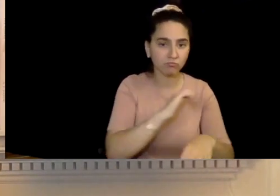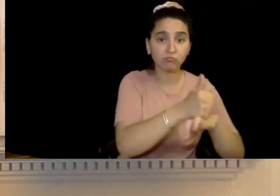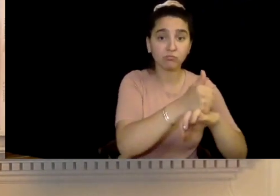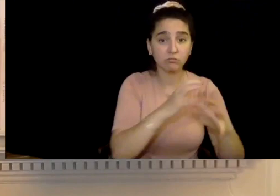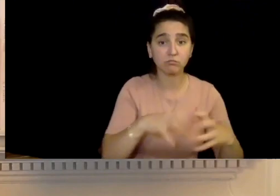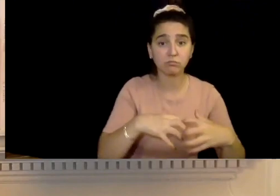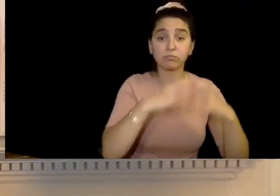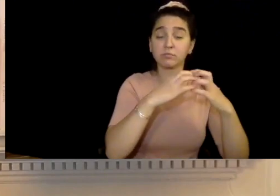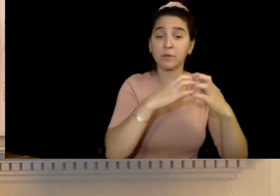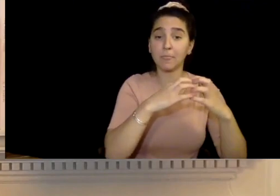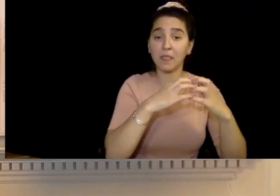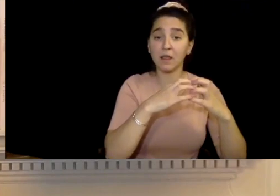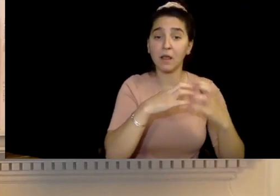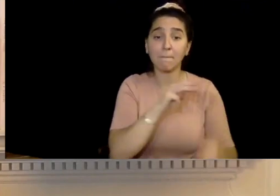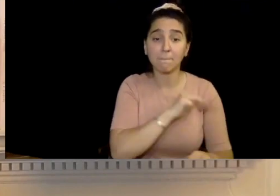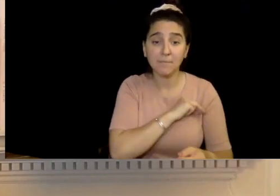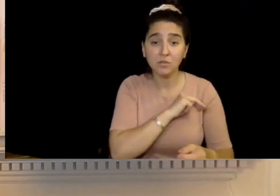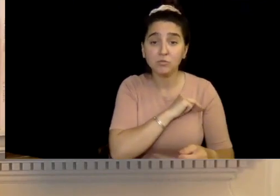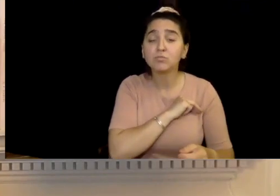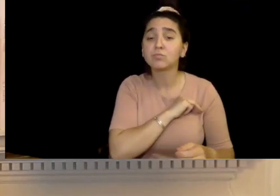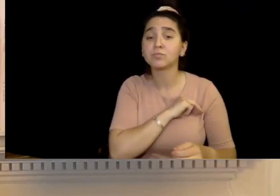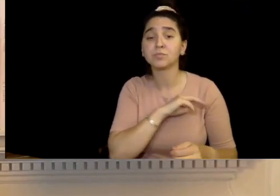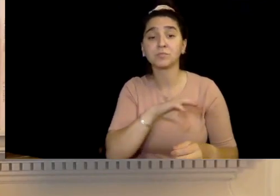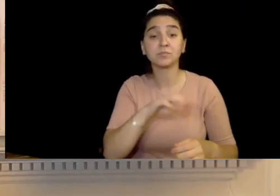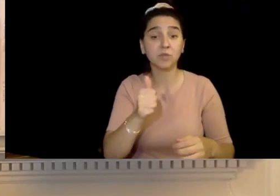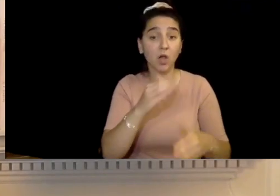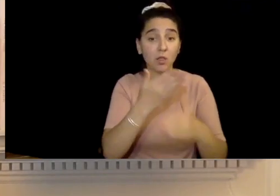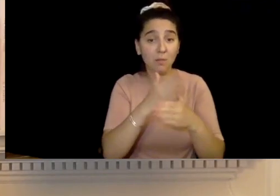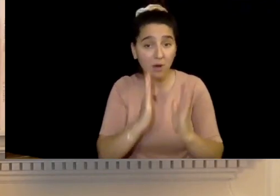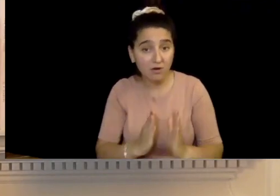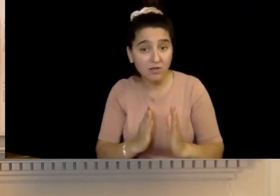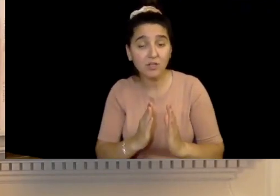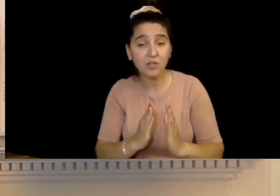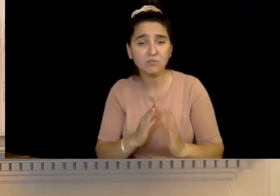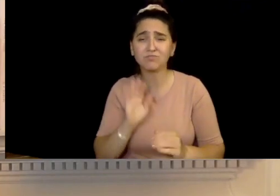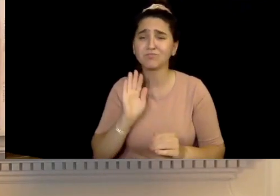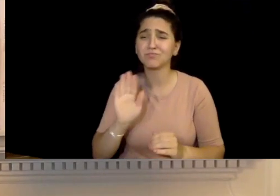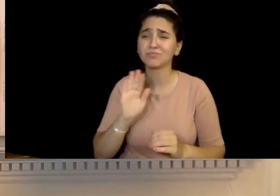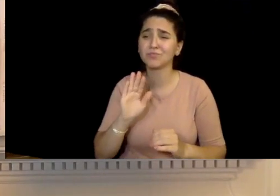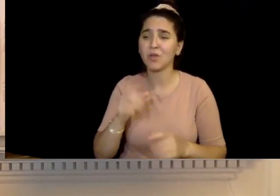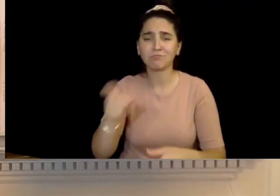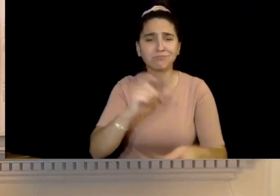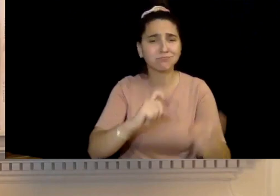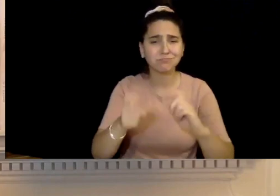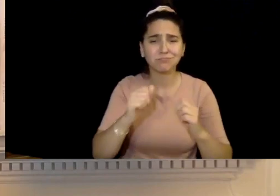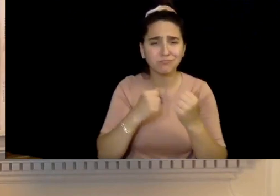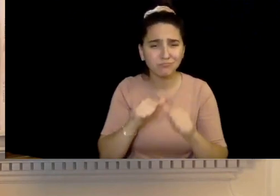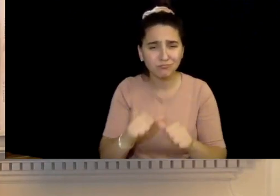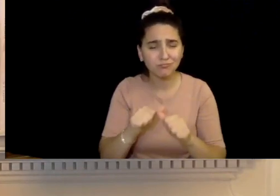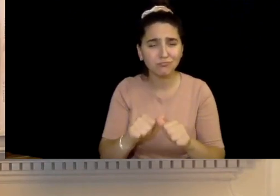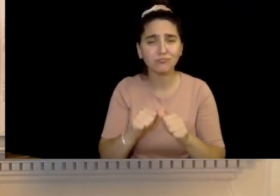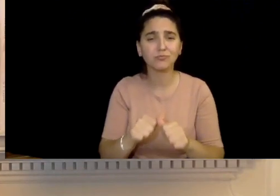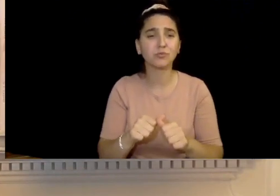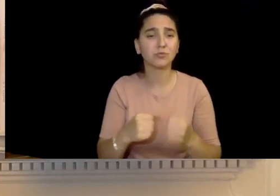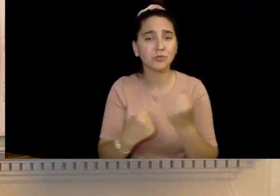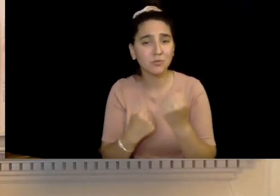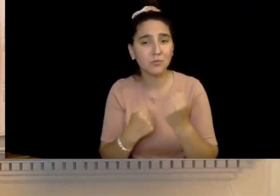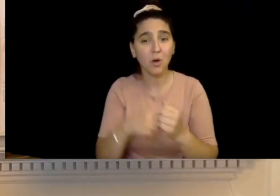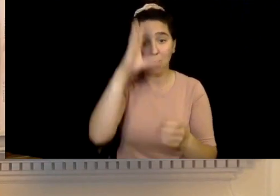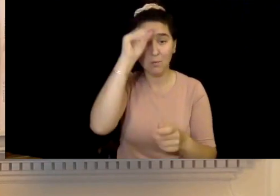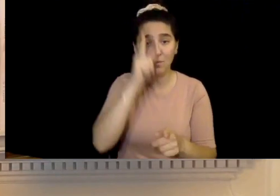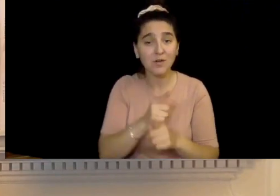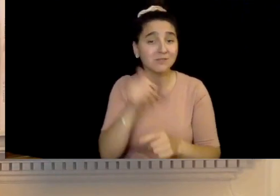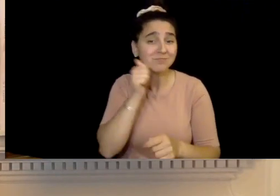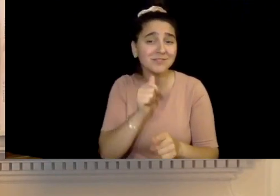refugee ministries of our American Baptist churches and our partners. Your generosity continues to help our brothers and sisters in these